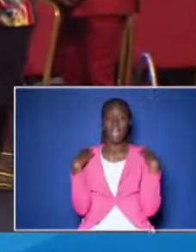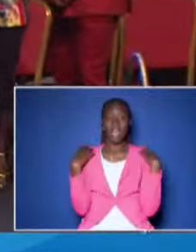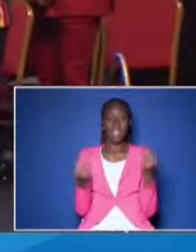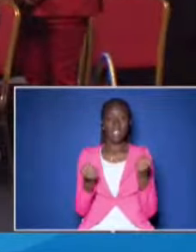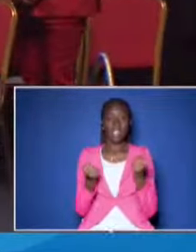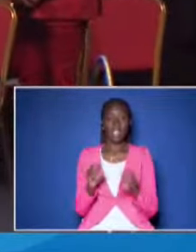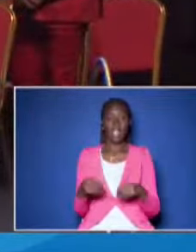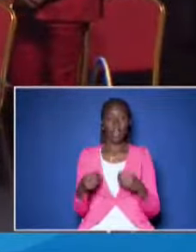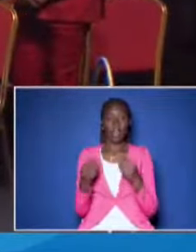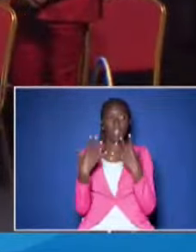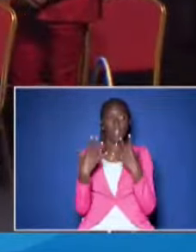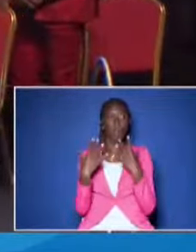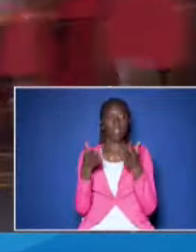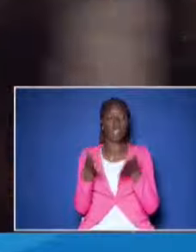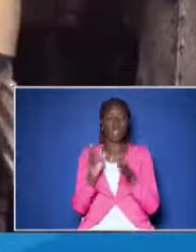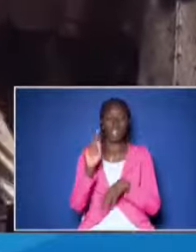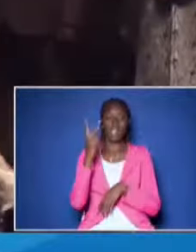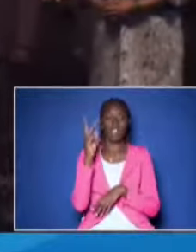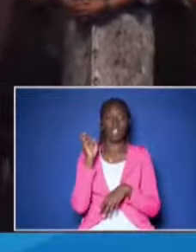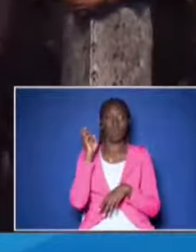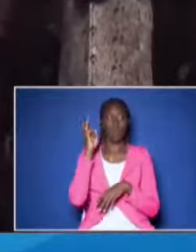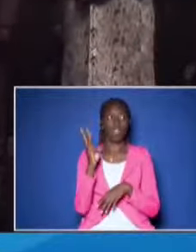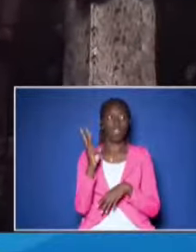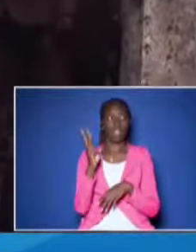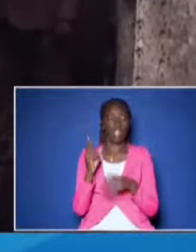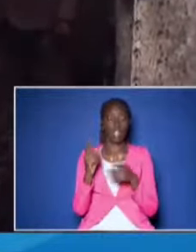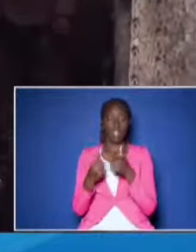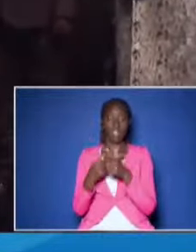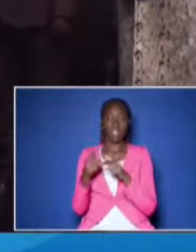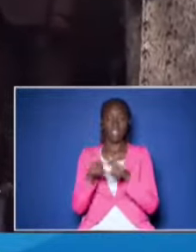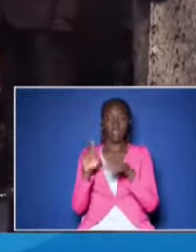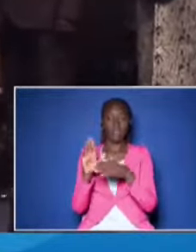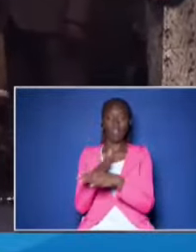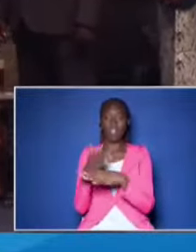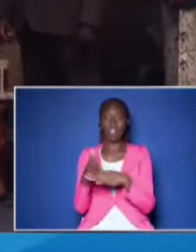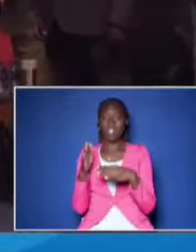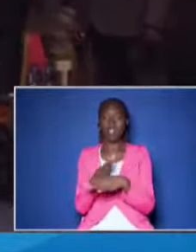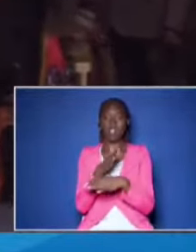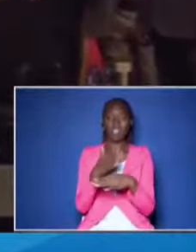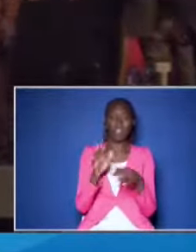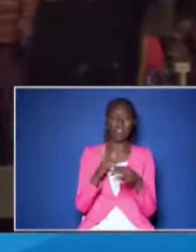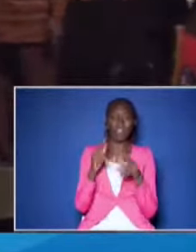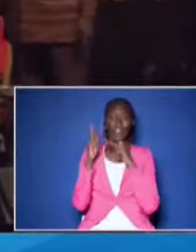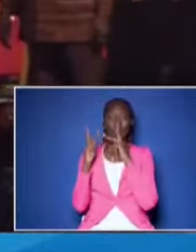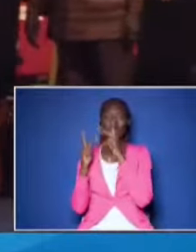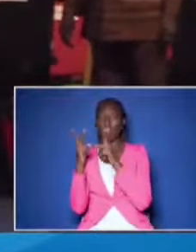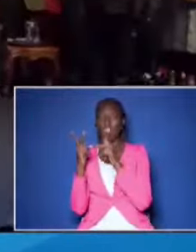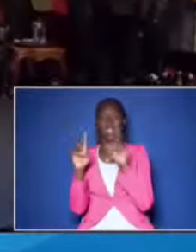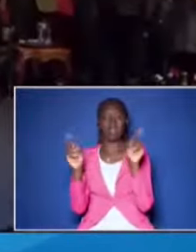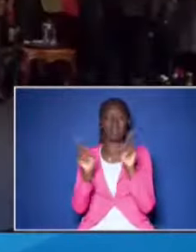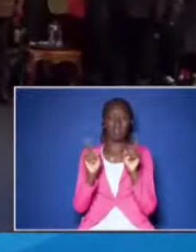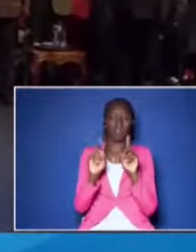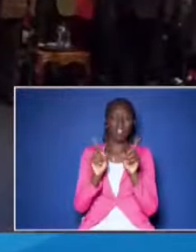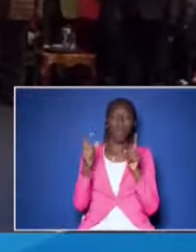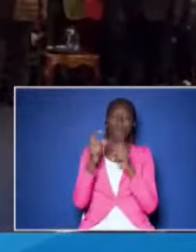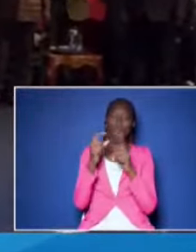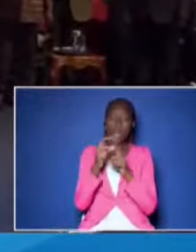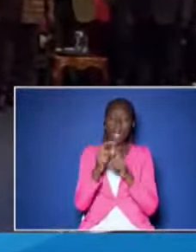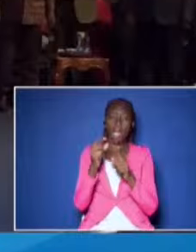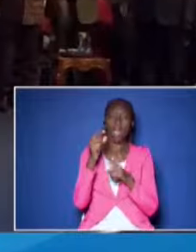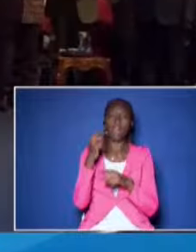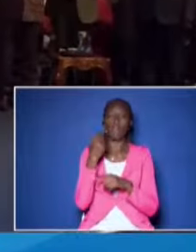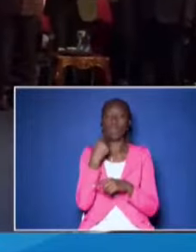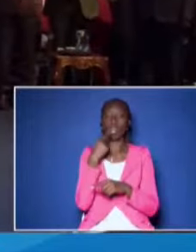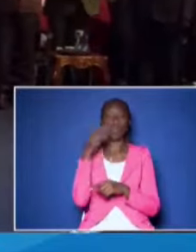in Kenya it's not music it's not prophecy it's the word of